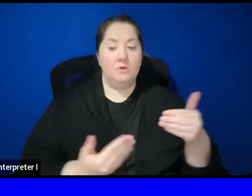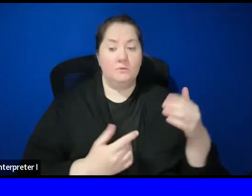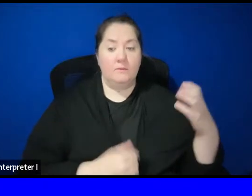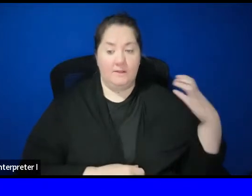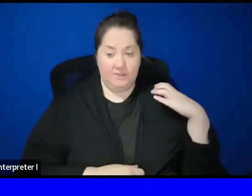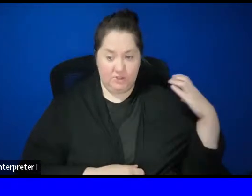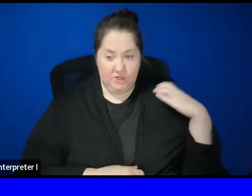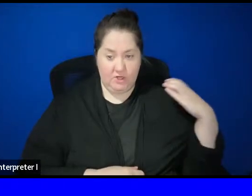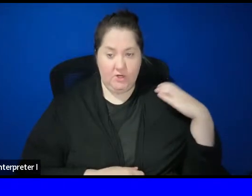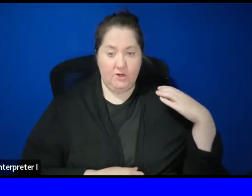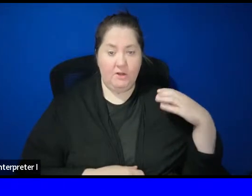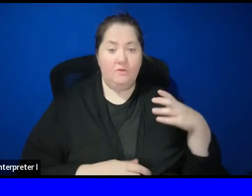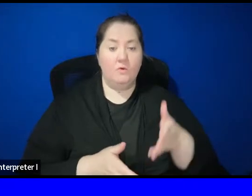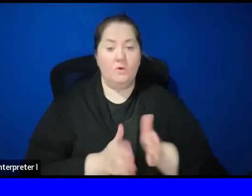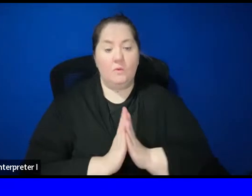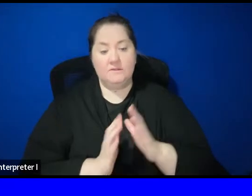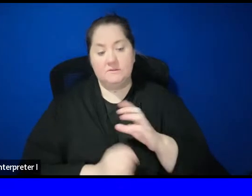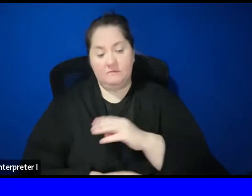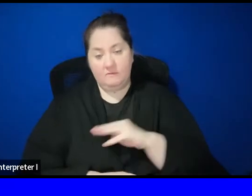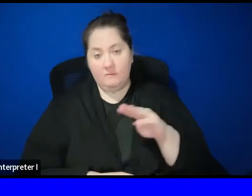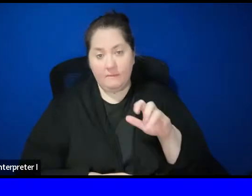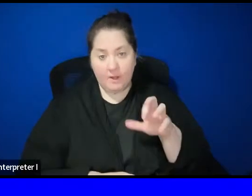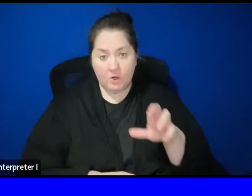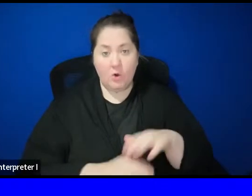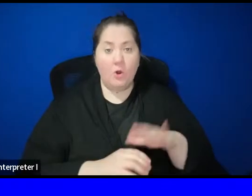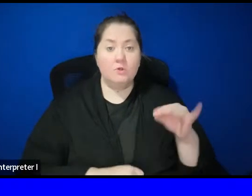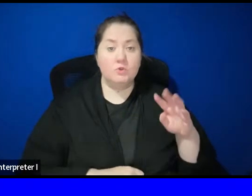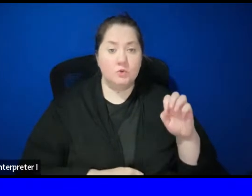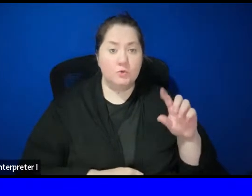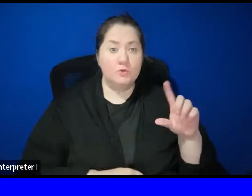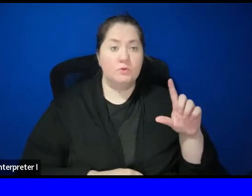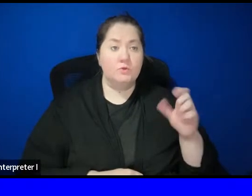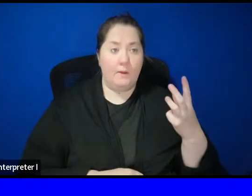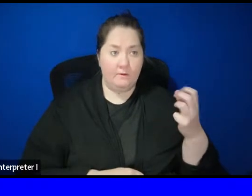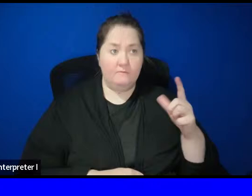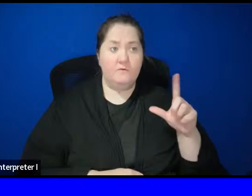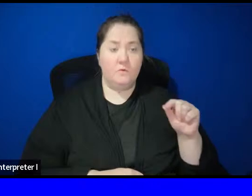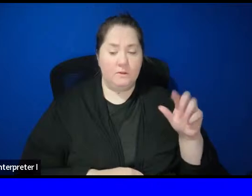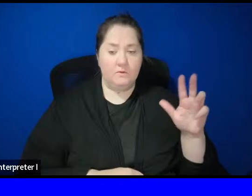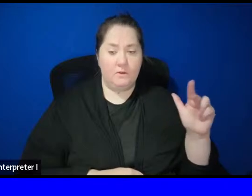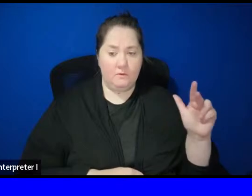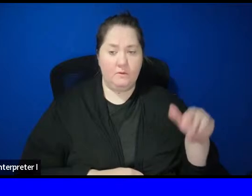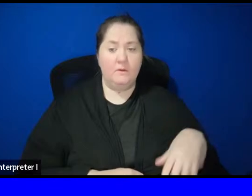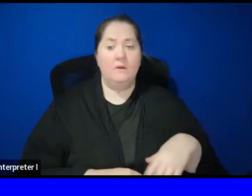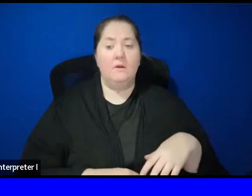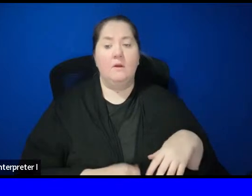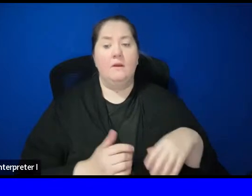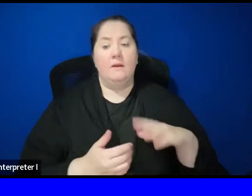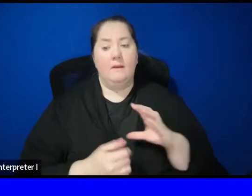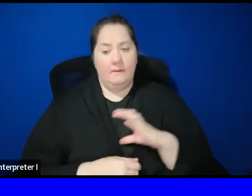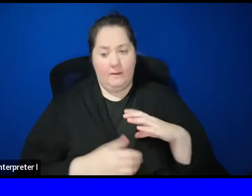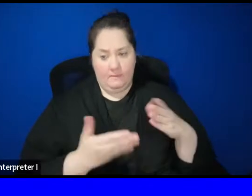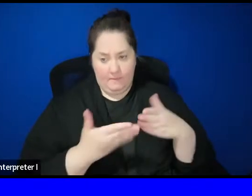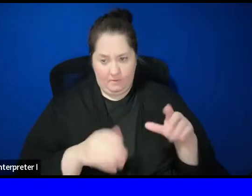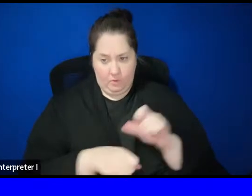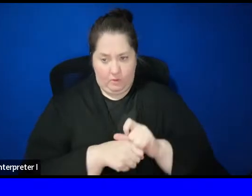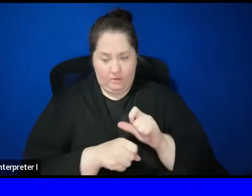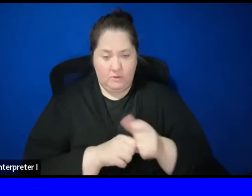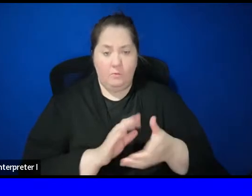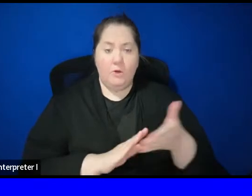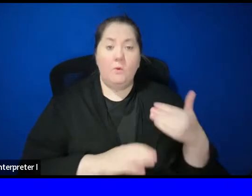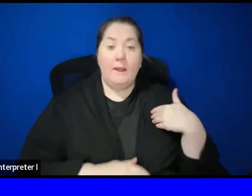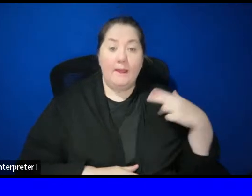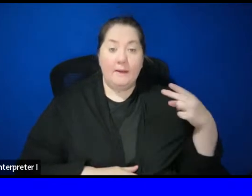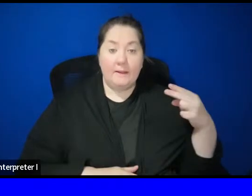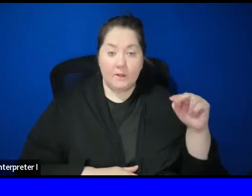chairman at the request of the mayor on June 12th, 2023. The Committee on Public Works and Operations held a hearing on